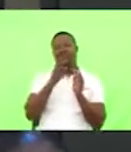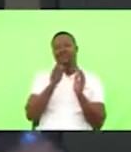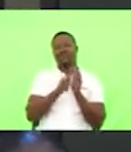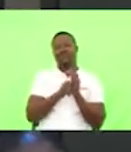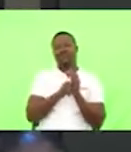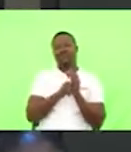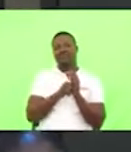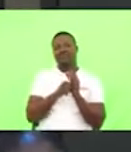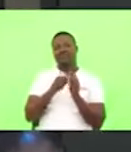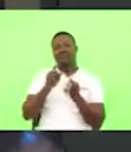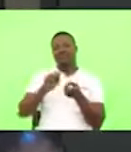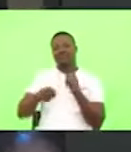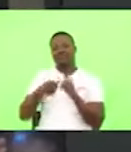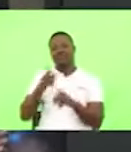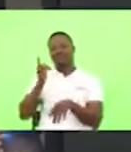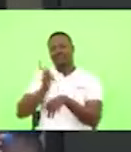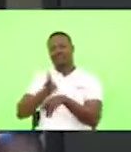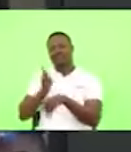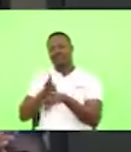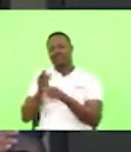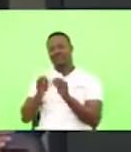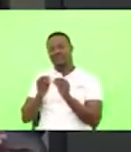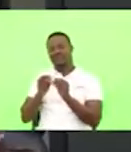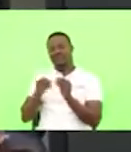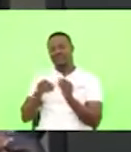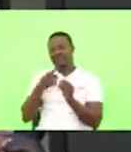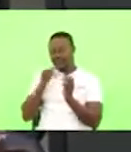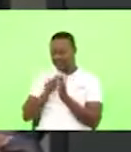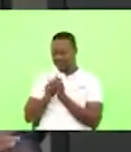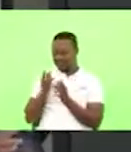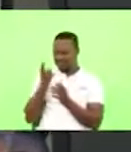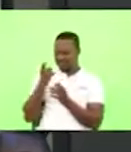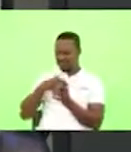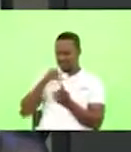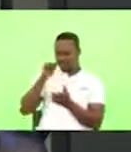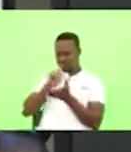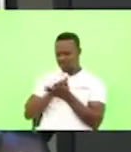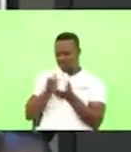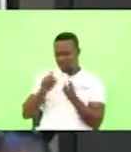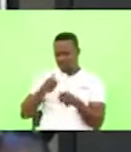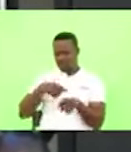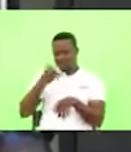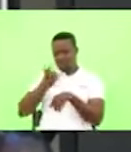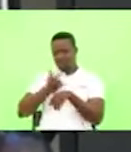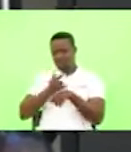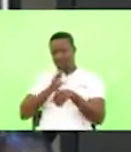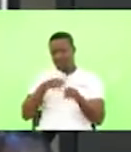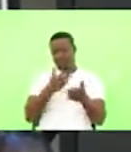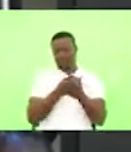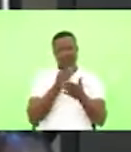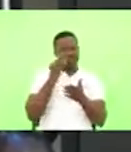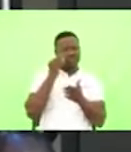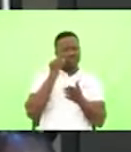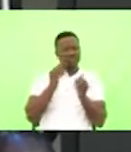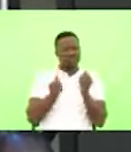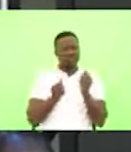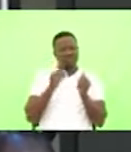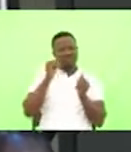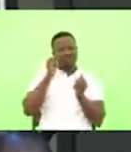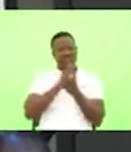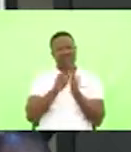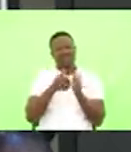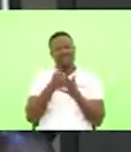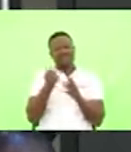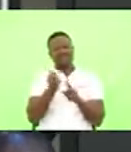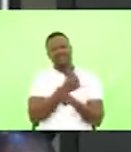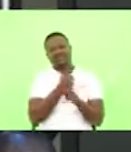who he's been drinking with that, see, my wife, as for me, when I get home, the way my wife treats me, I don't